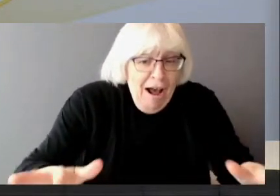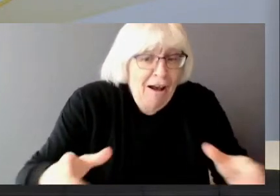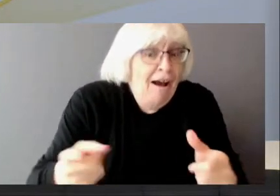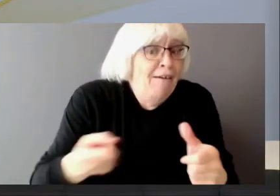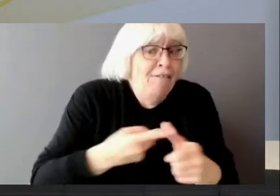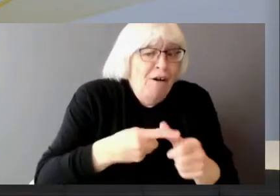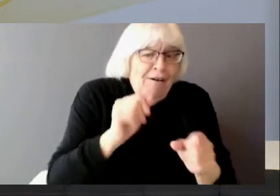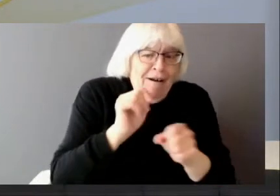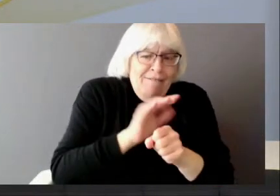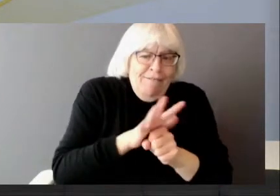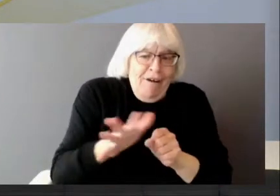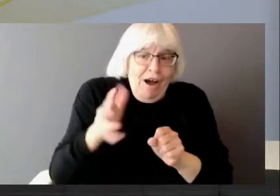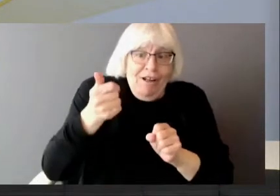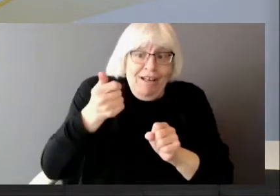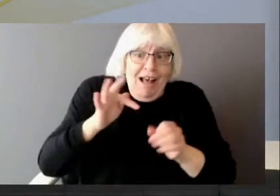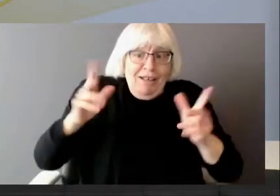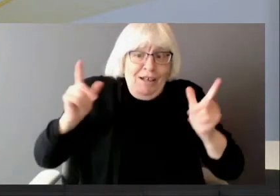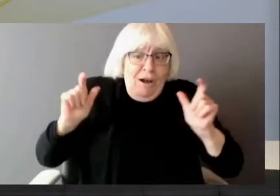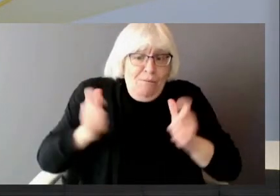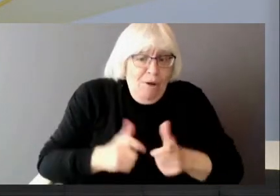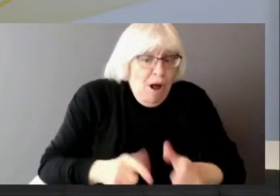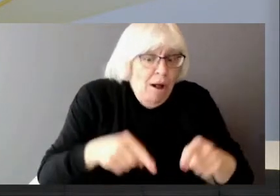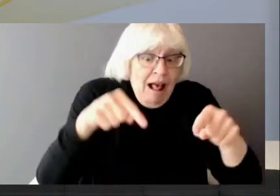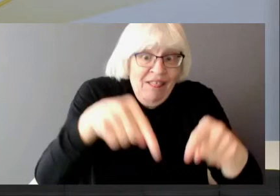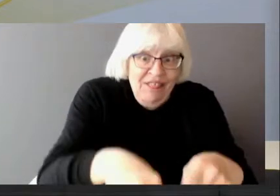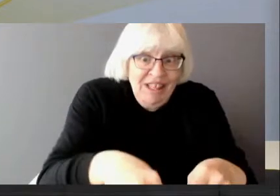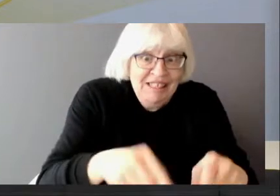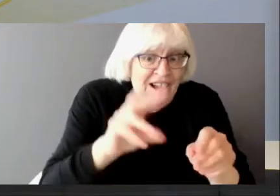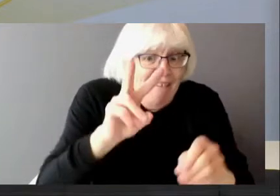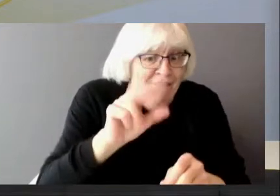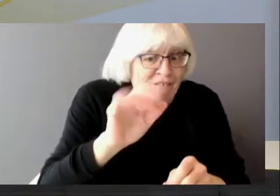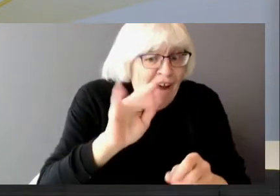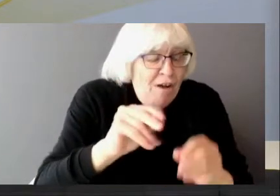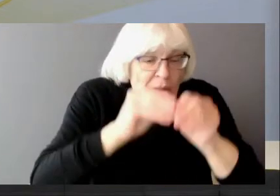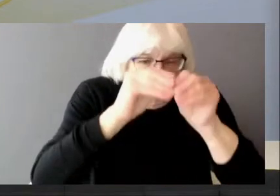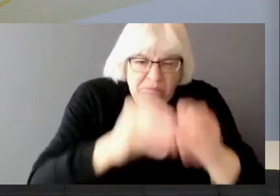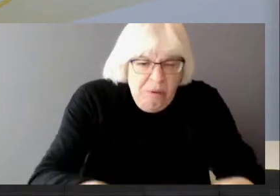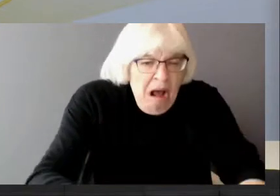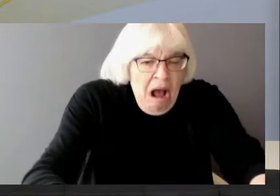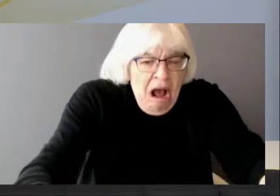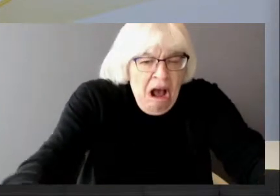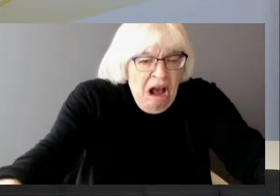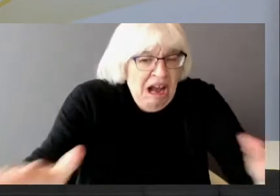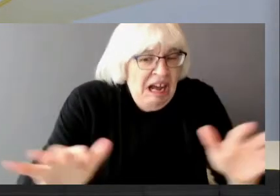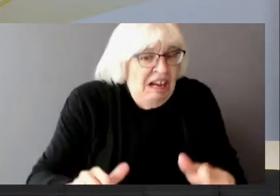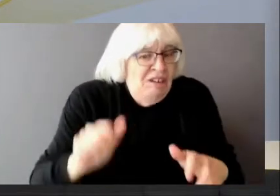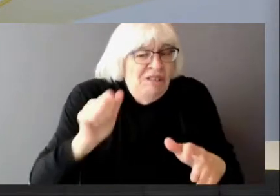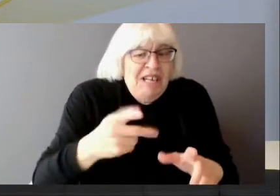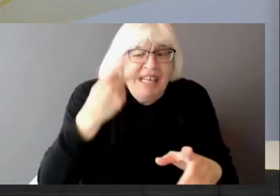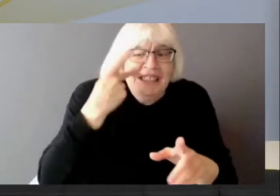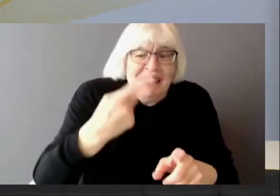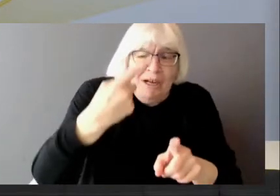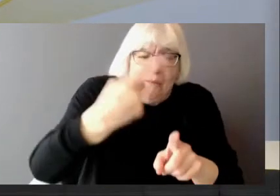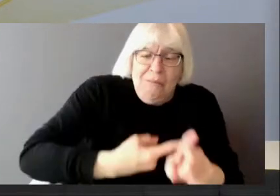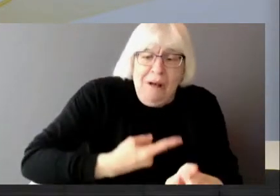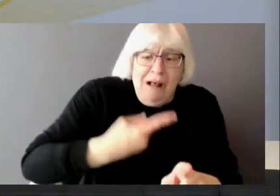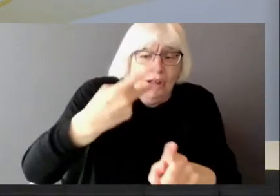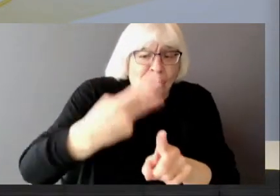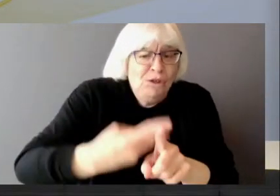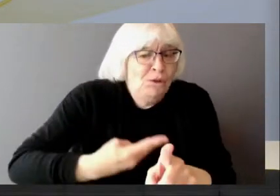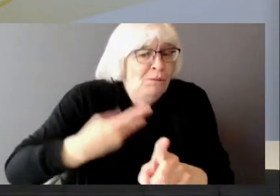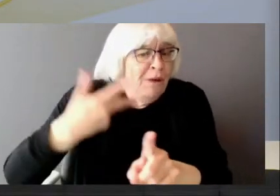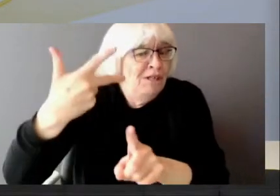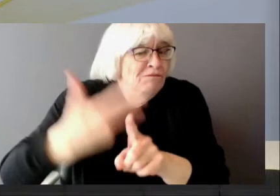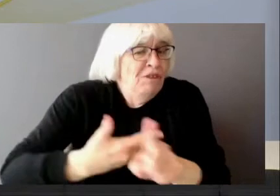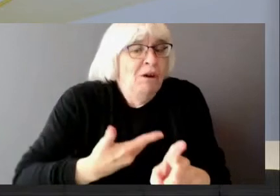a foothold, and that may happen within a number of months, the strain can become the dominant circulating strain of